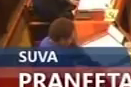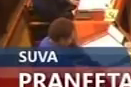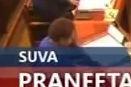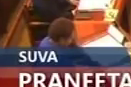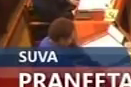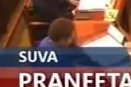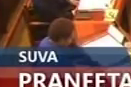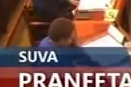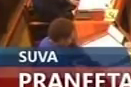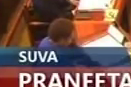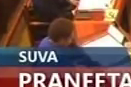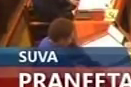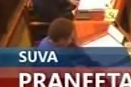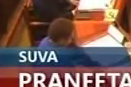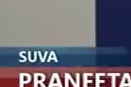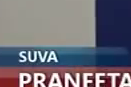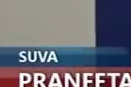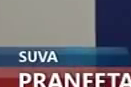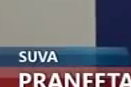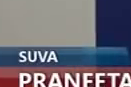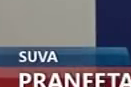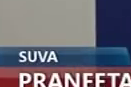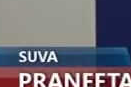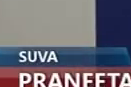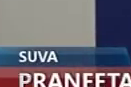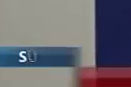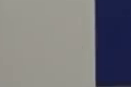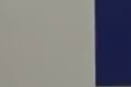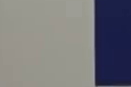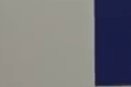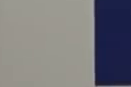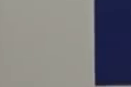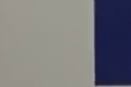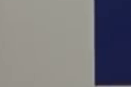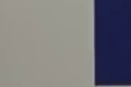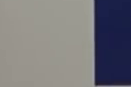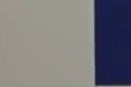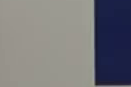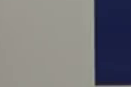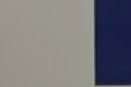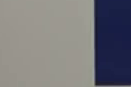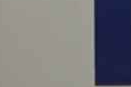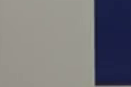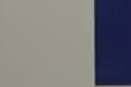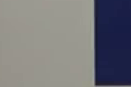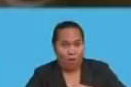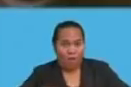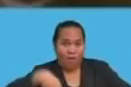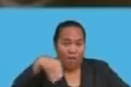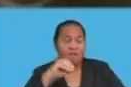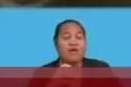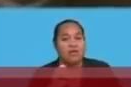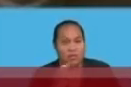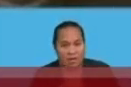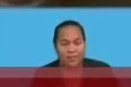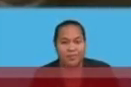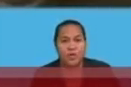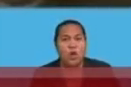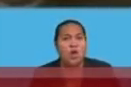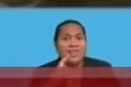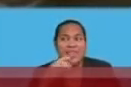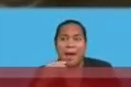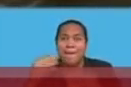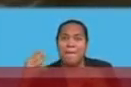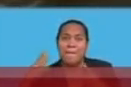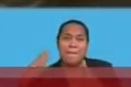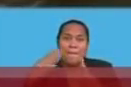in Parliament today as to why the FEA generators were unable to meet the electricity demand during power blackouts. The main grid, the line